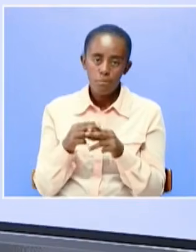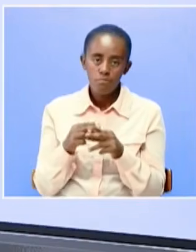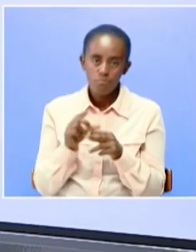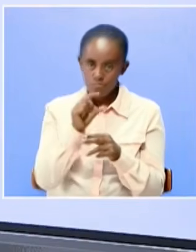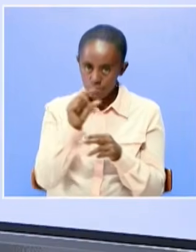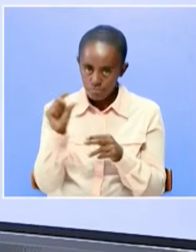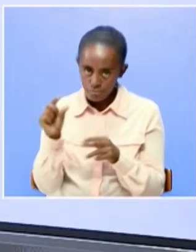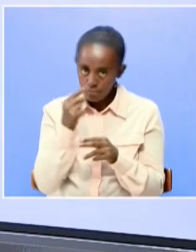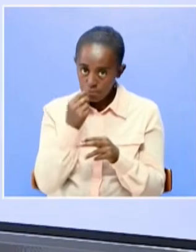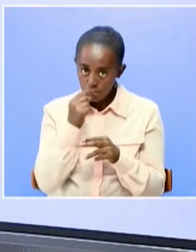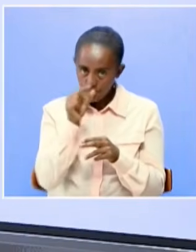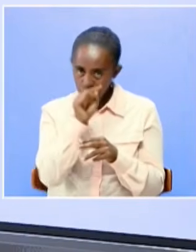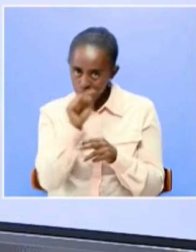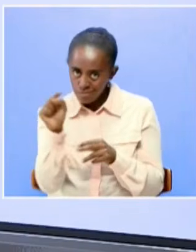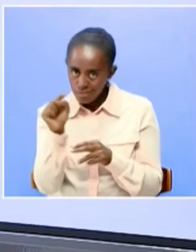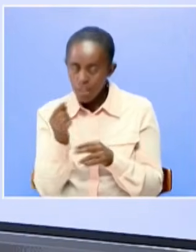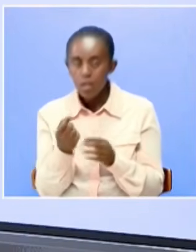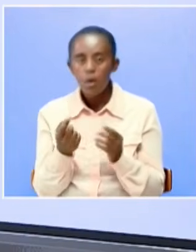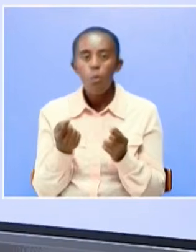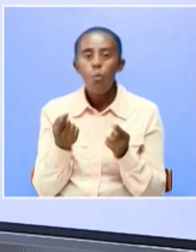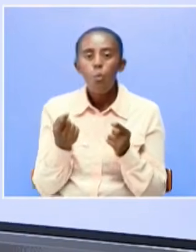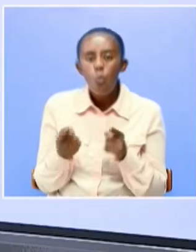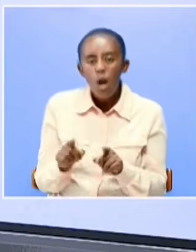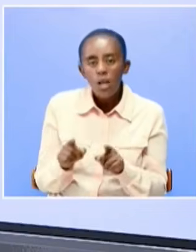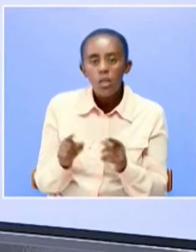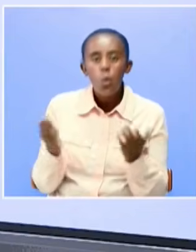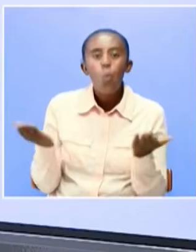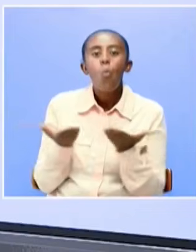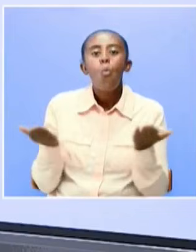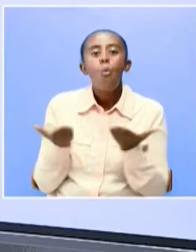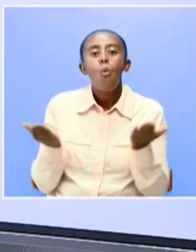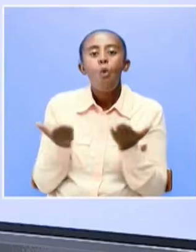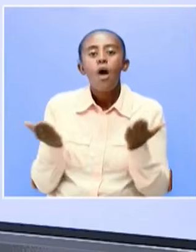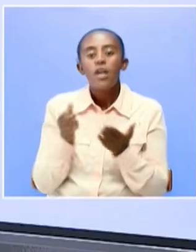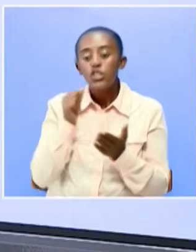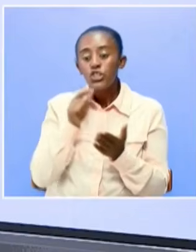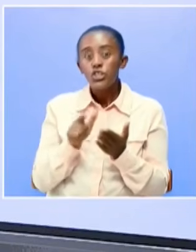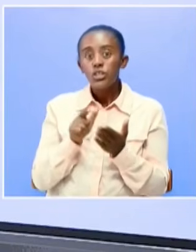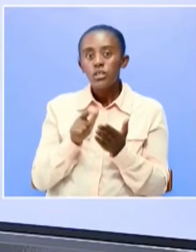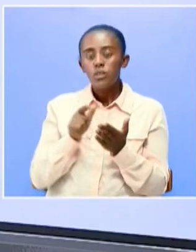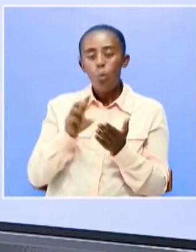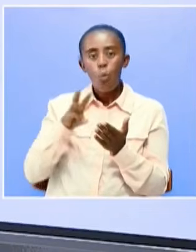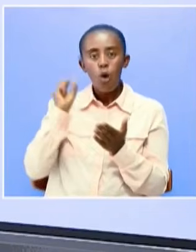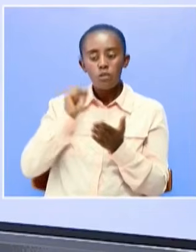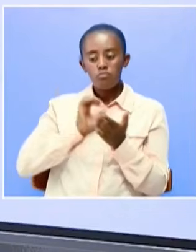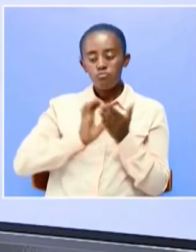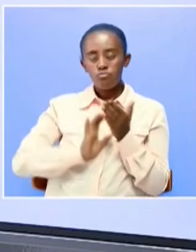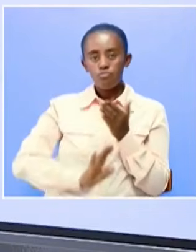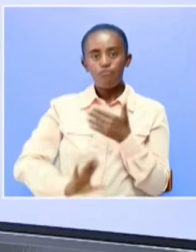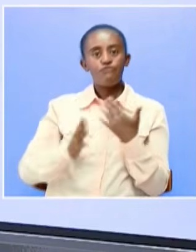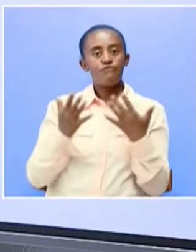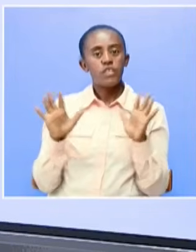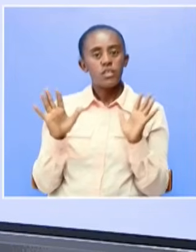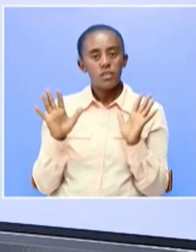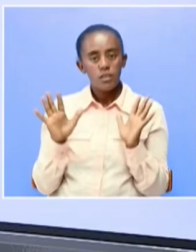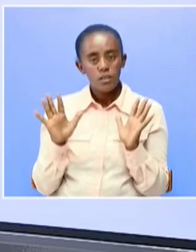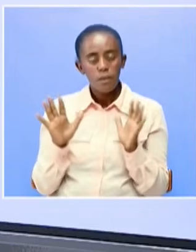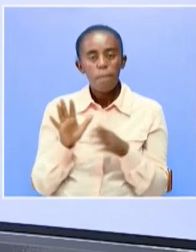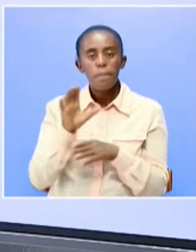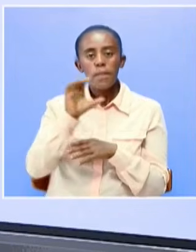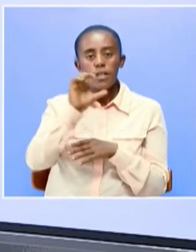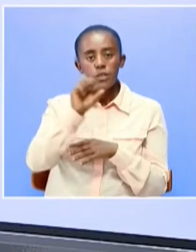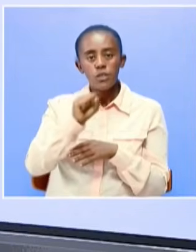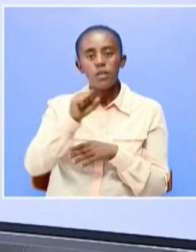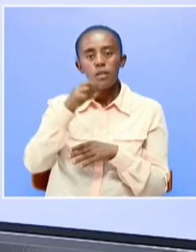also when and where she was born. Here, Shebel,